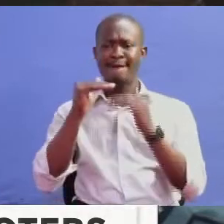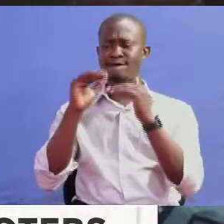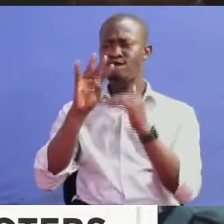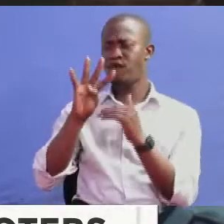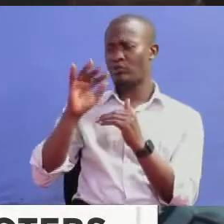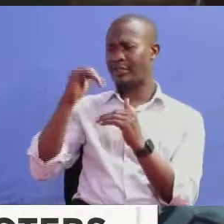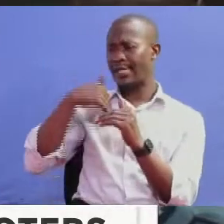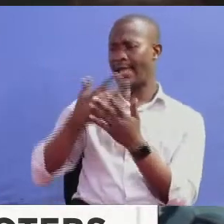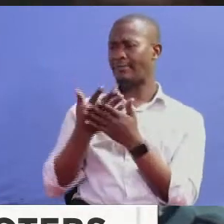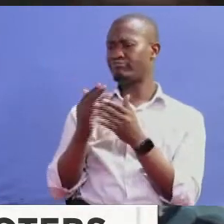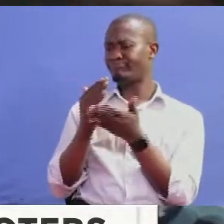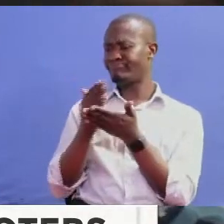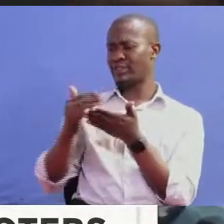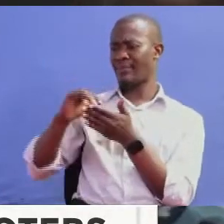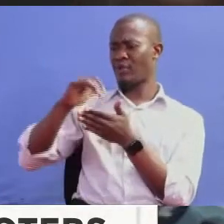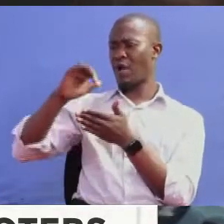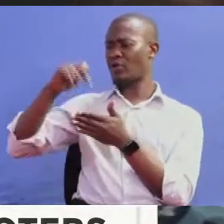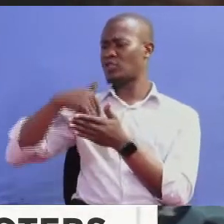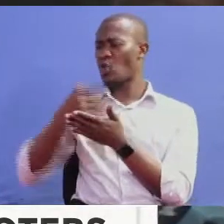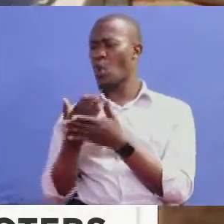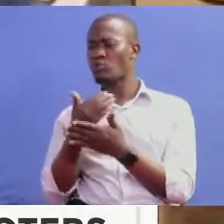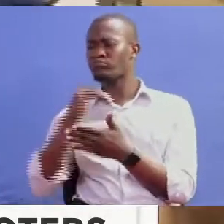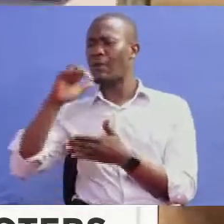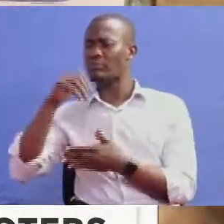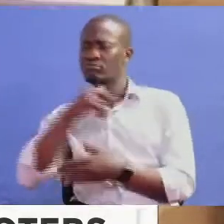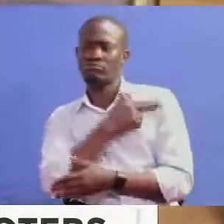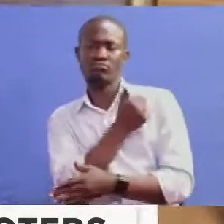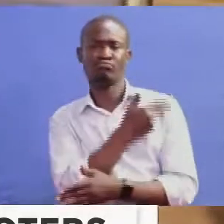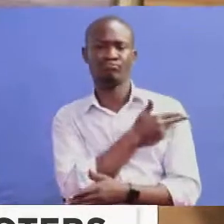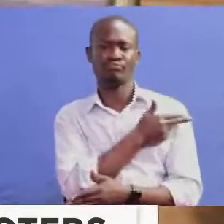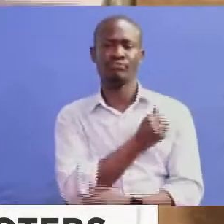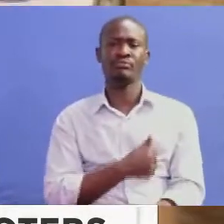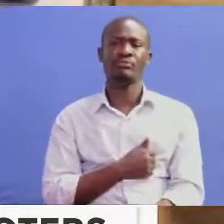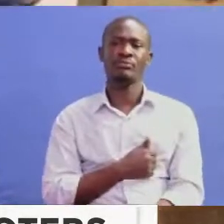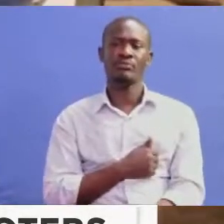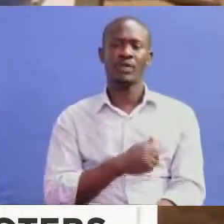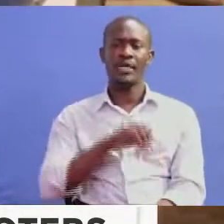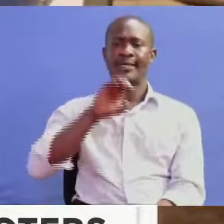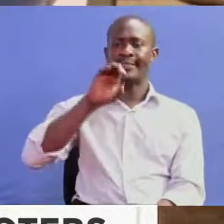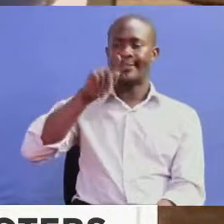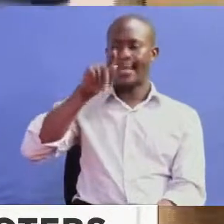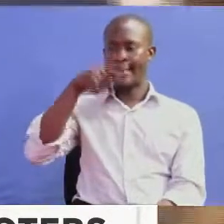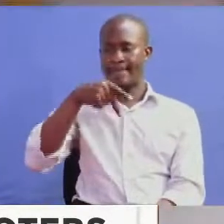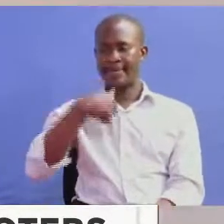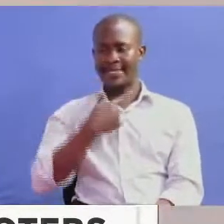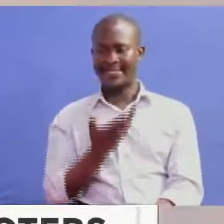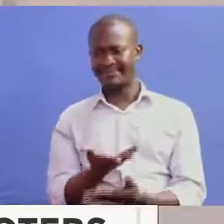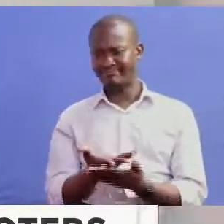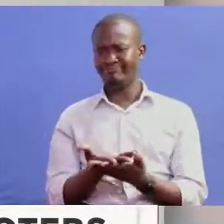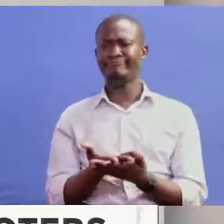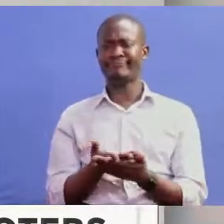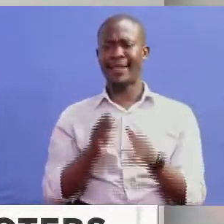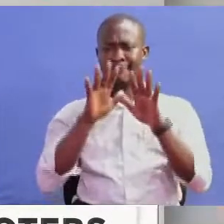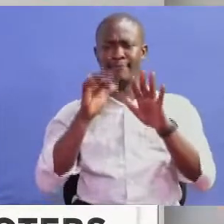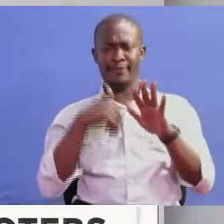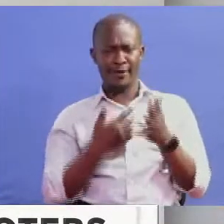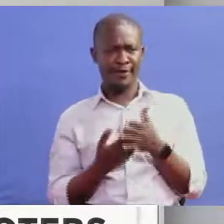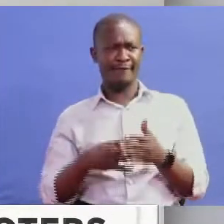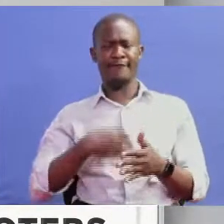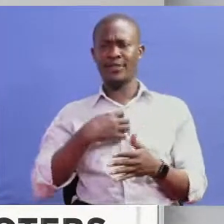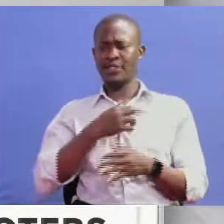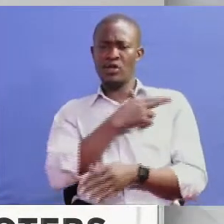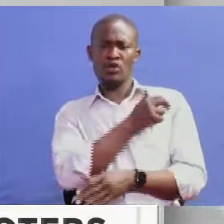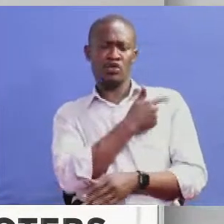as sub-county or county hospitals. CHPs are instrumental in visiting households, determining